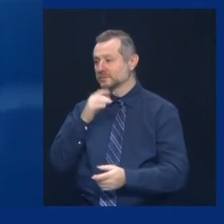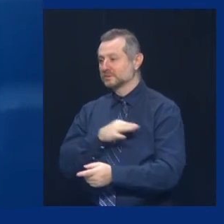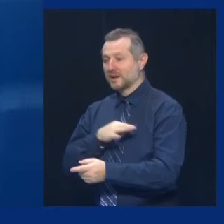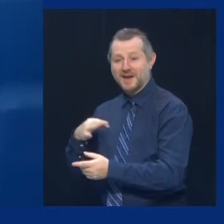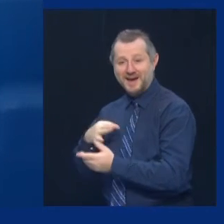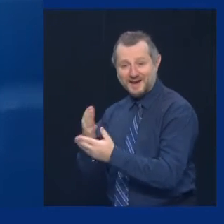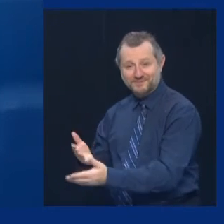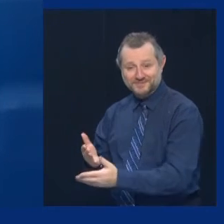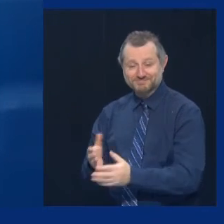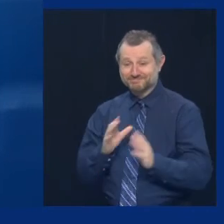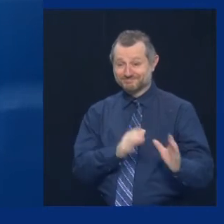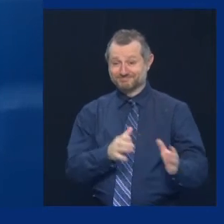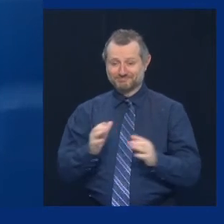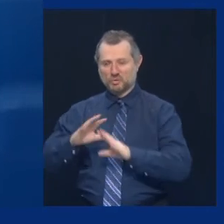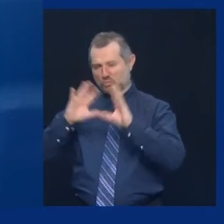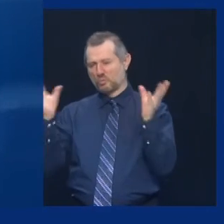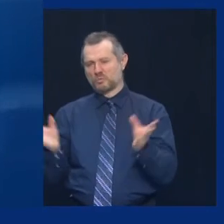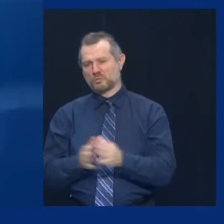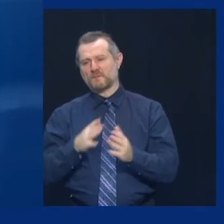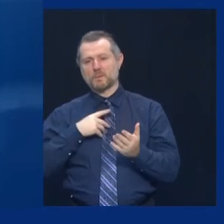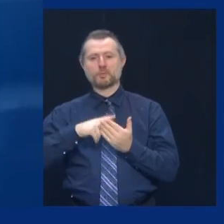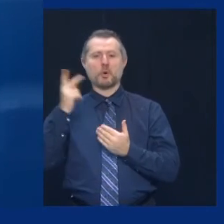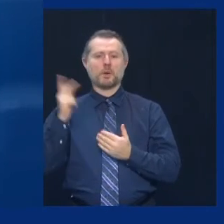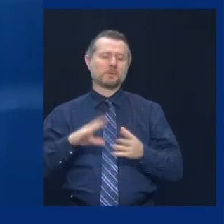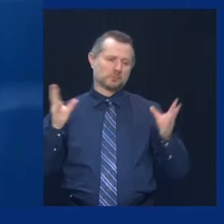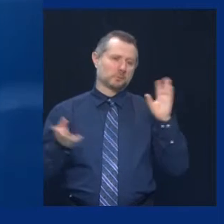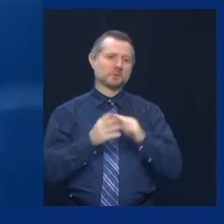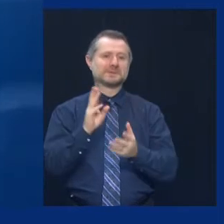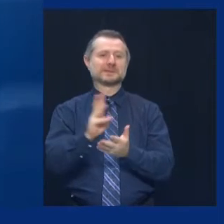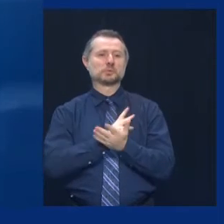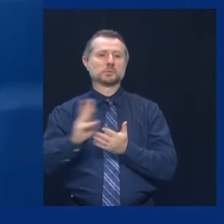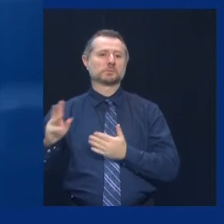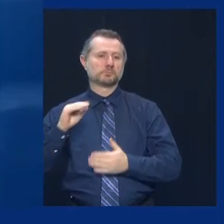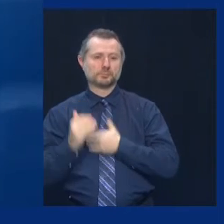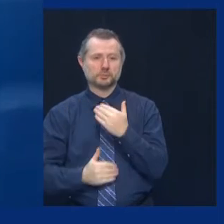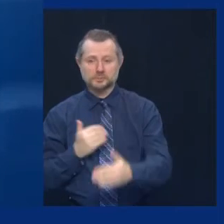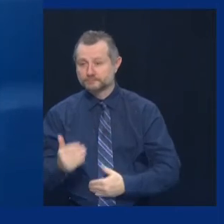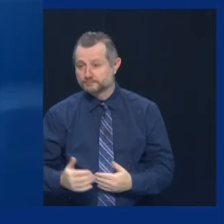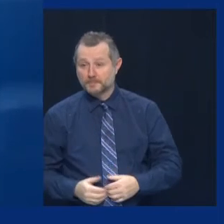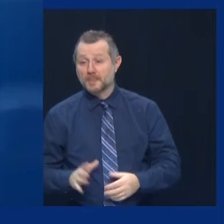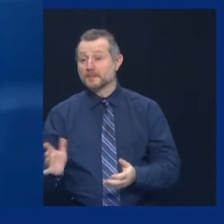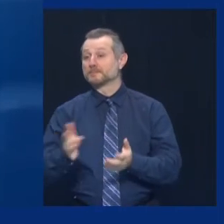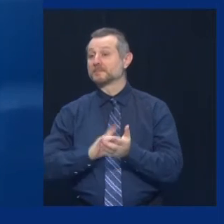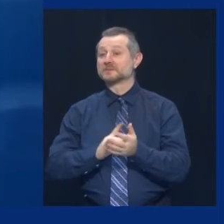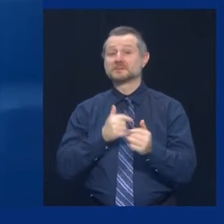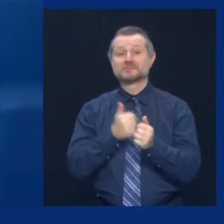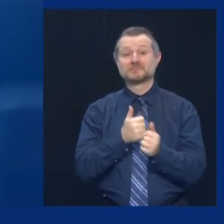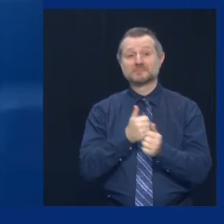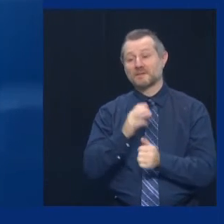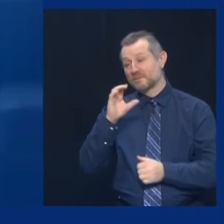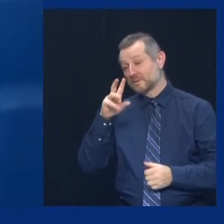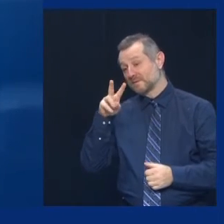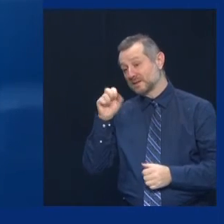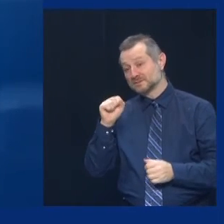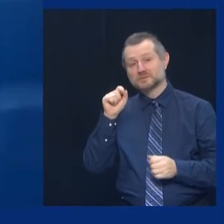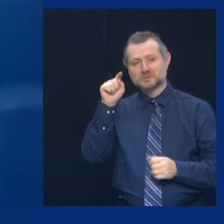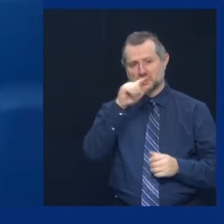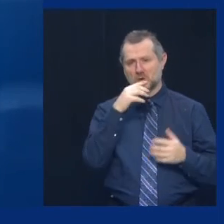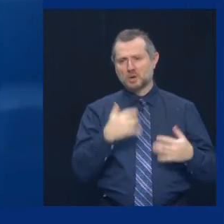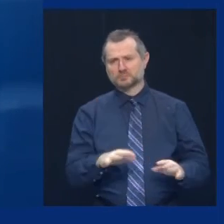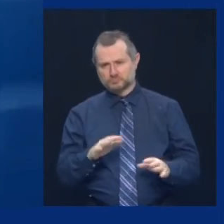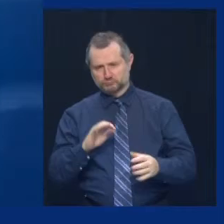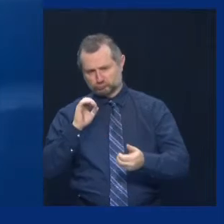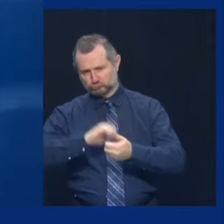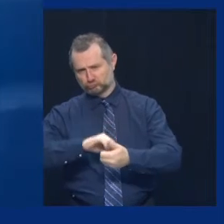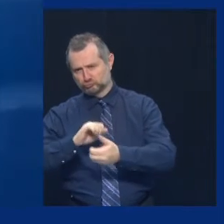supposed to be 6 weeks. The pharmacies, we have worked with the pharmacies and the